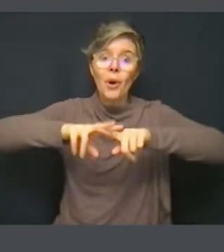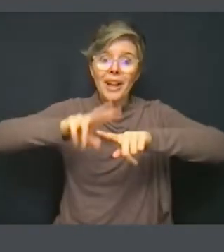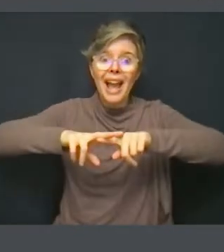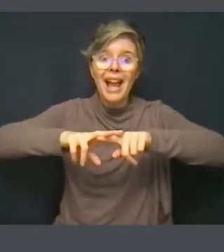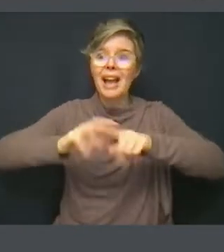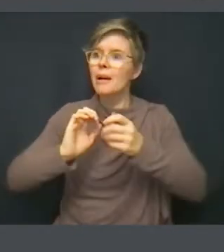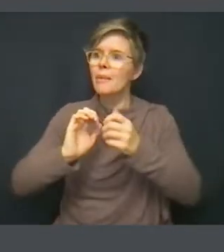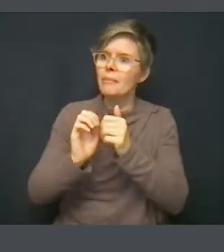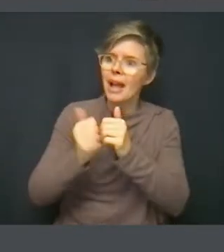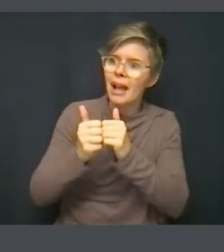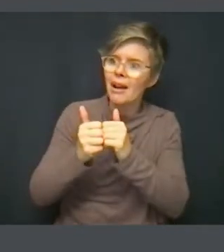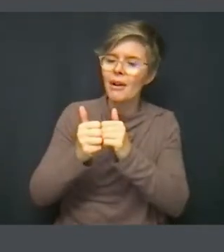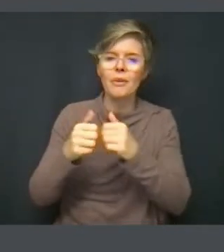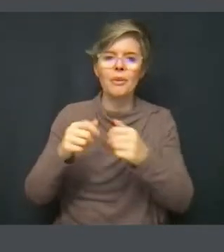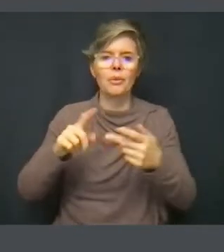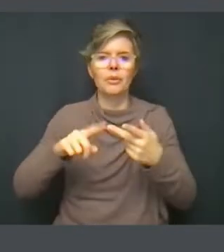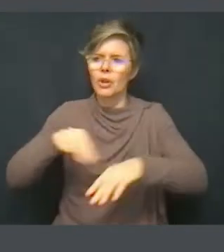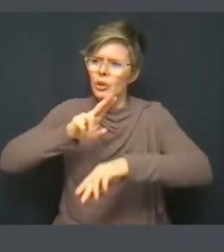to do this, right?